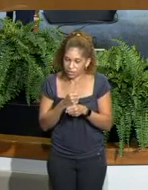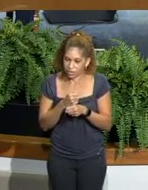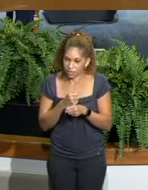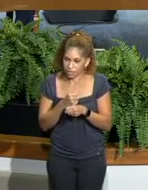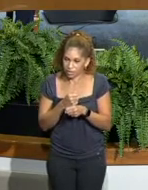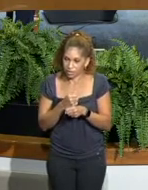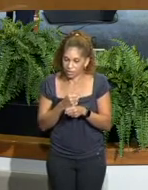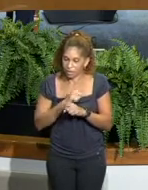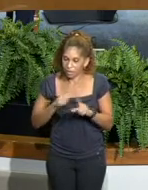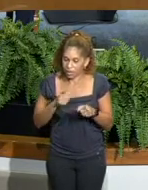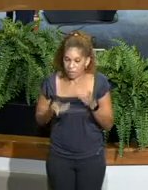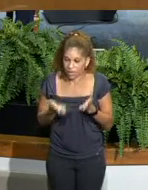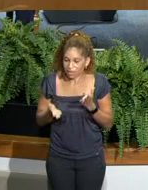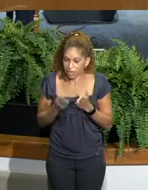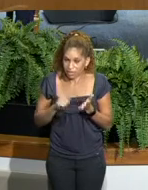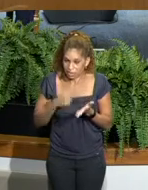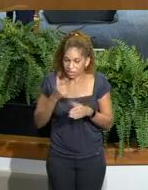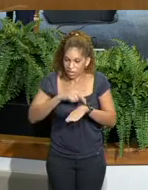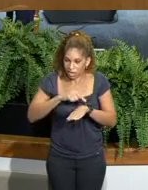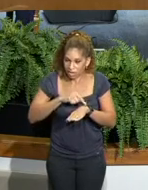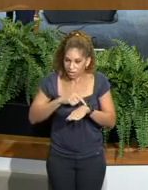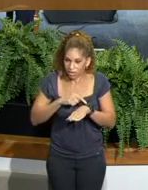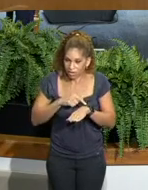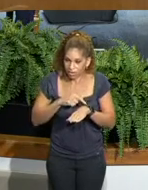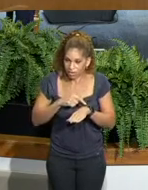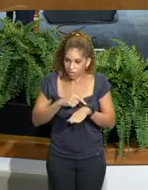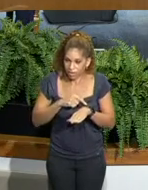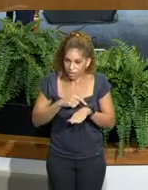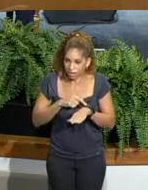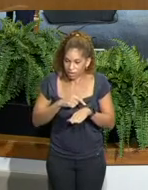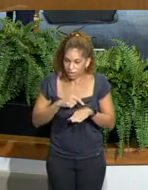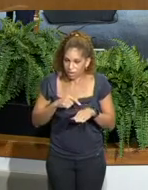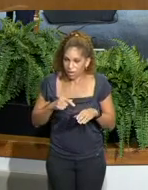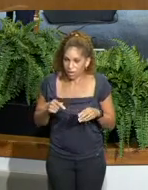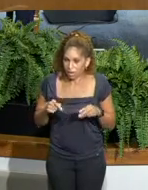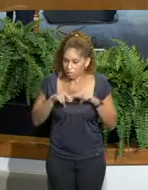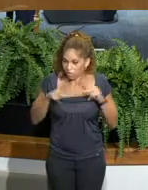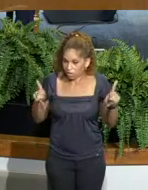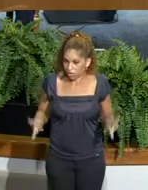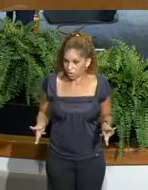But maybe sometimes Pharaoh goes too far.